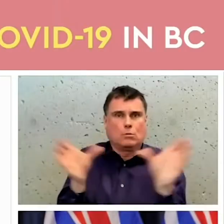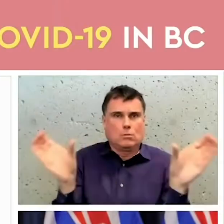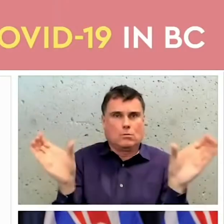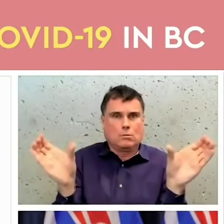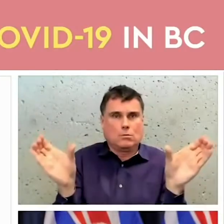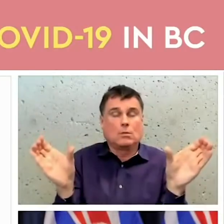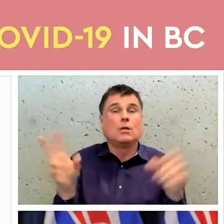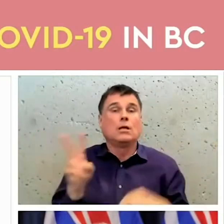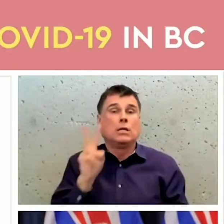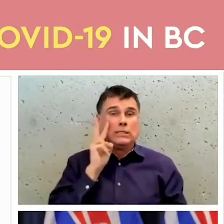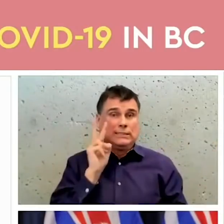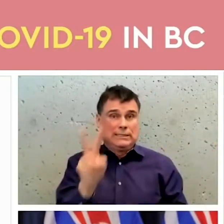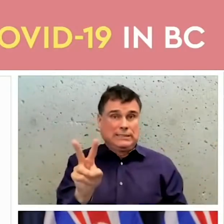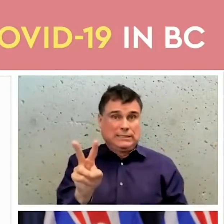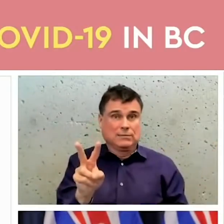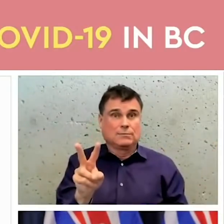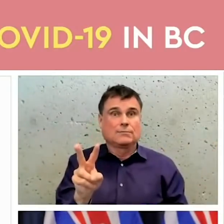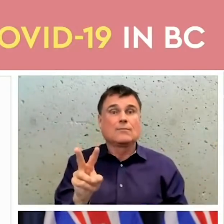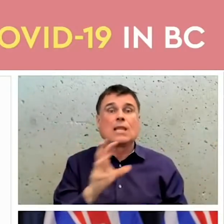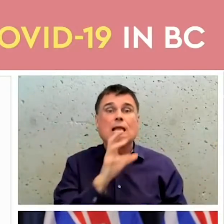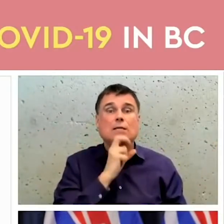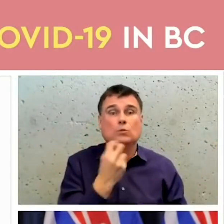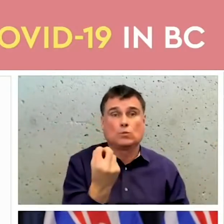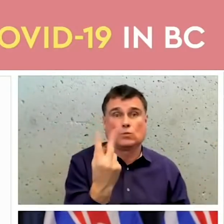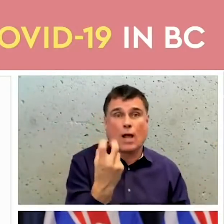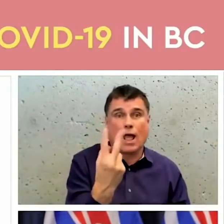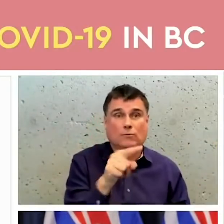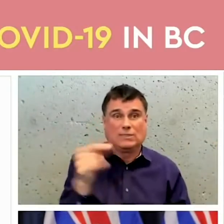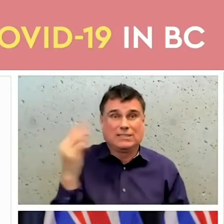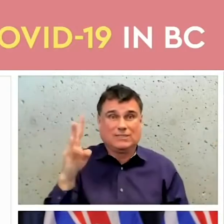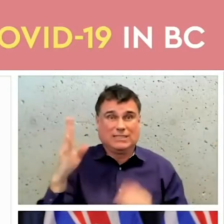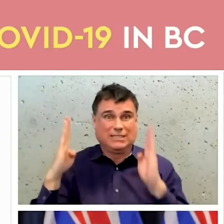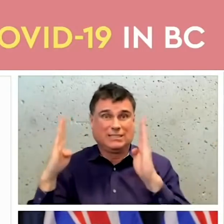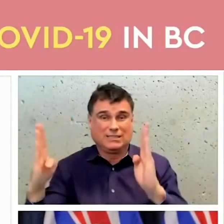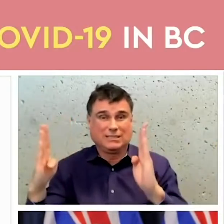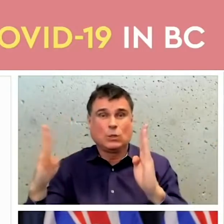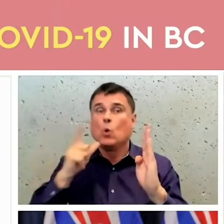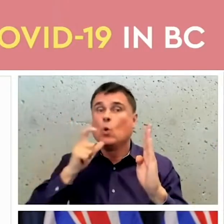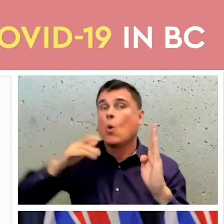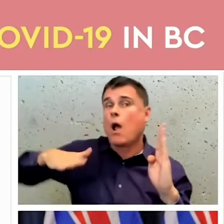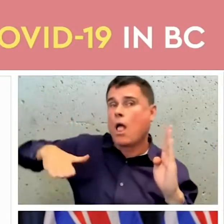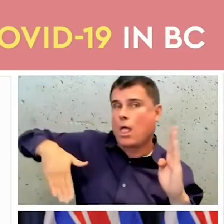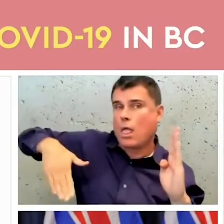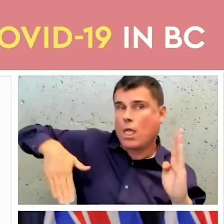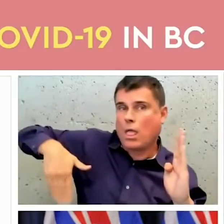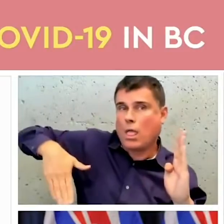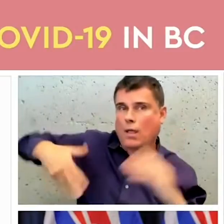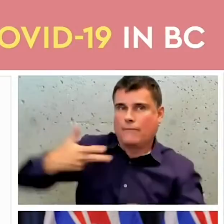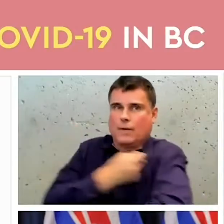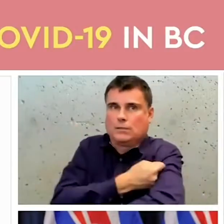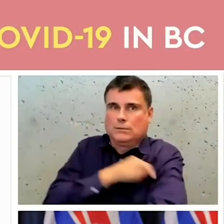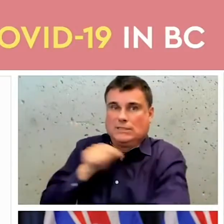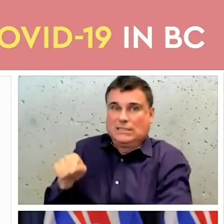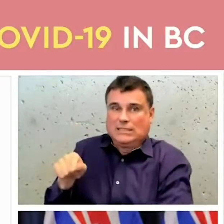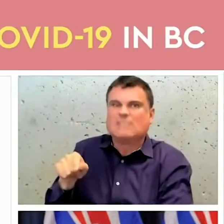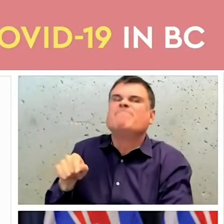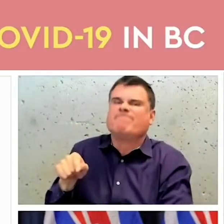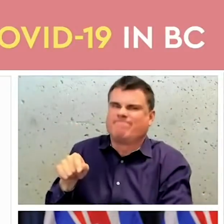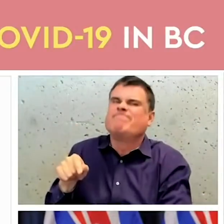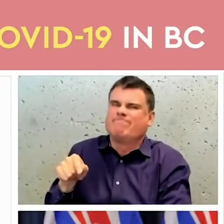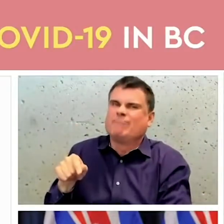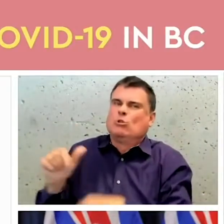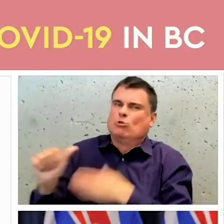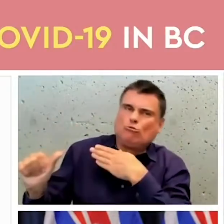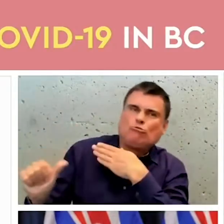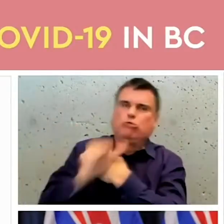COVID-19 in 12 to 17-year-olds who are not vaccinated are dramatically higher than those children who are